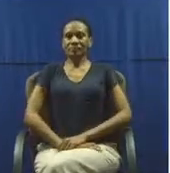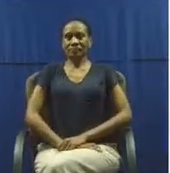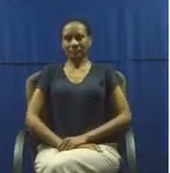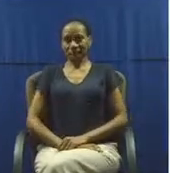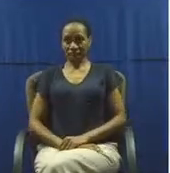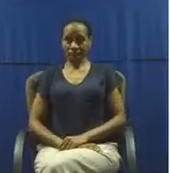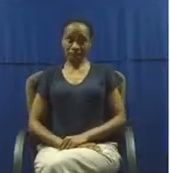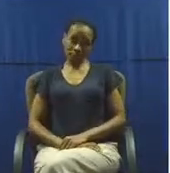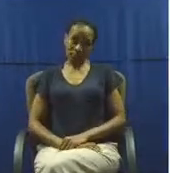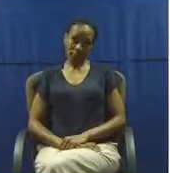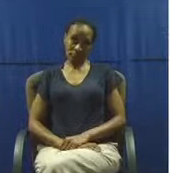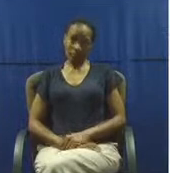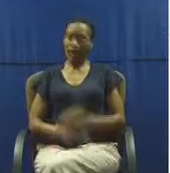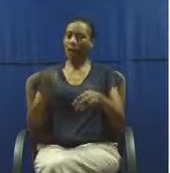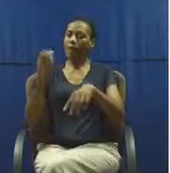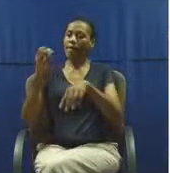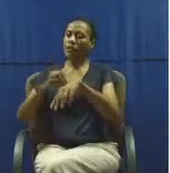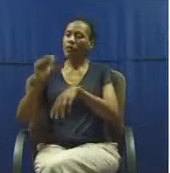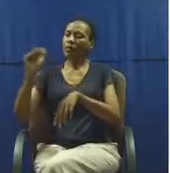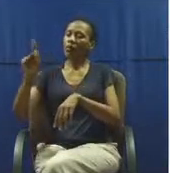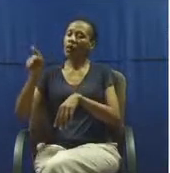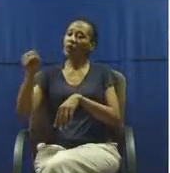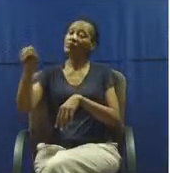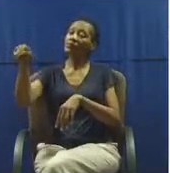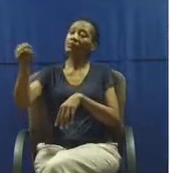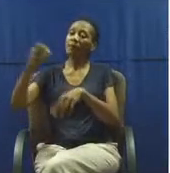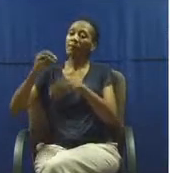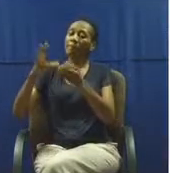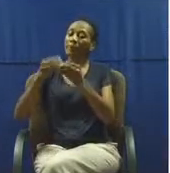Honorable member, what's your problem?